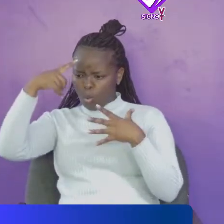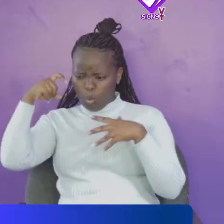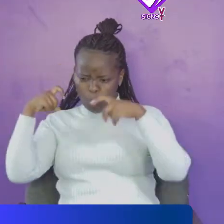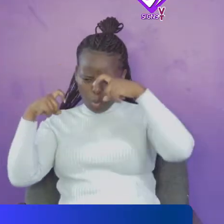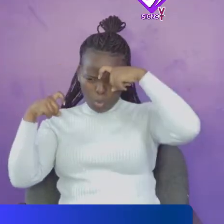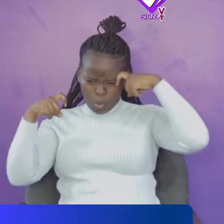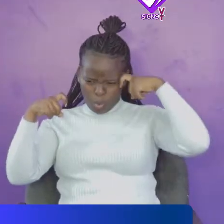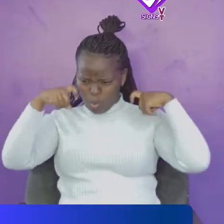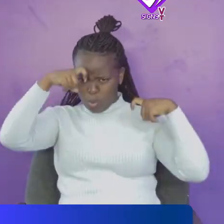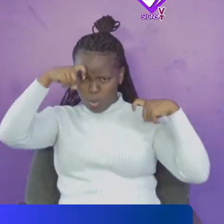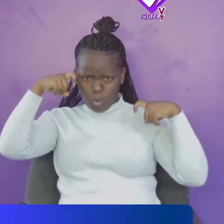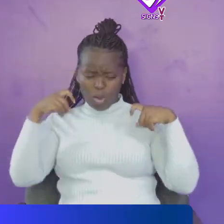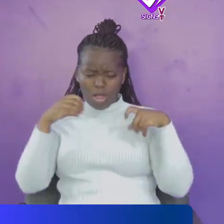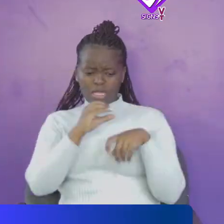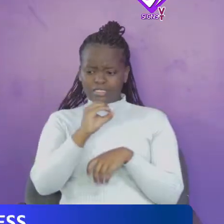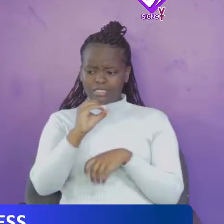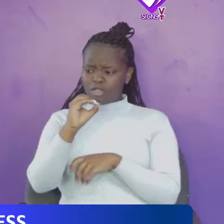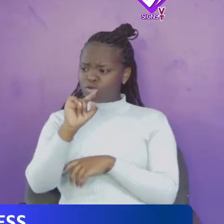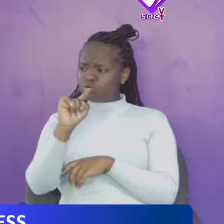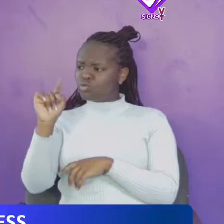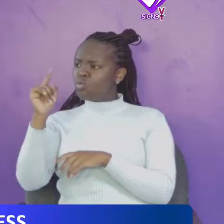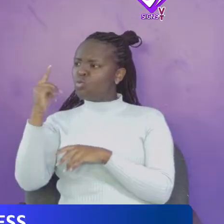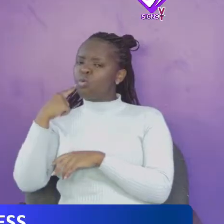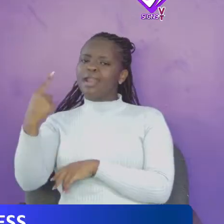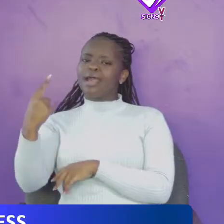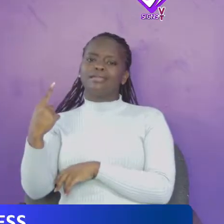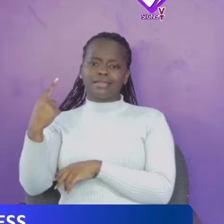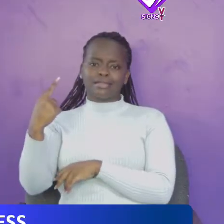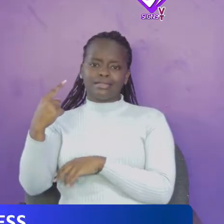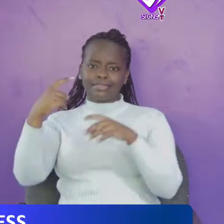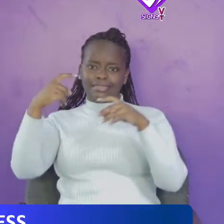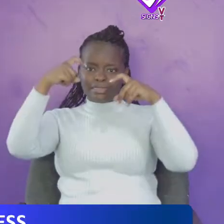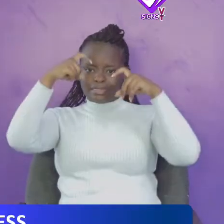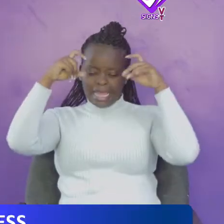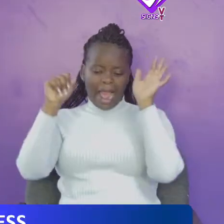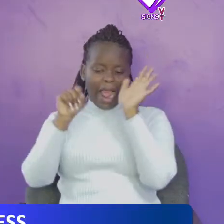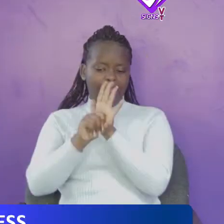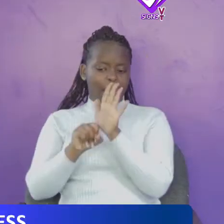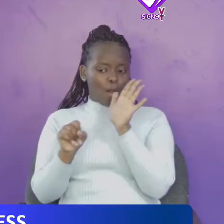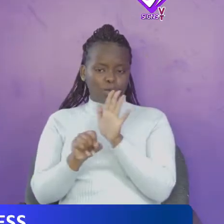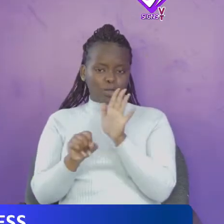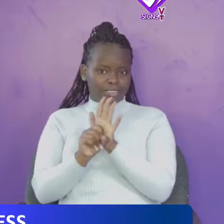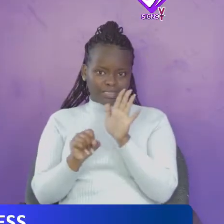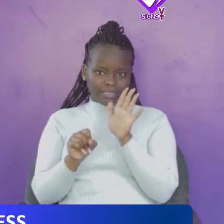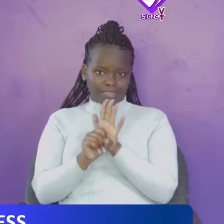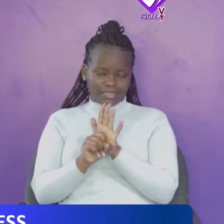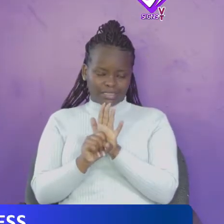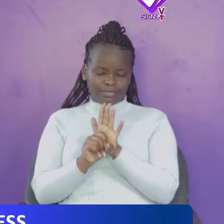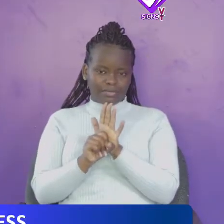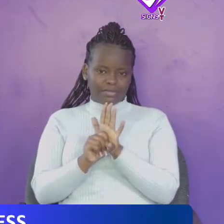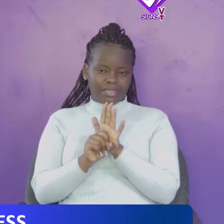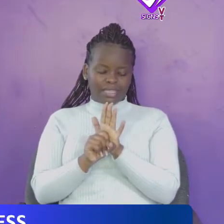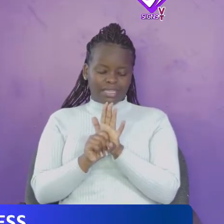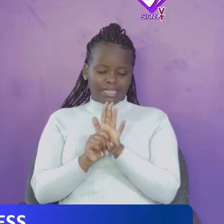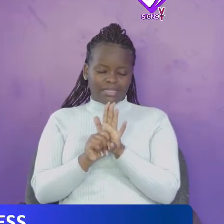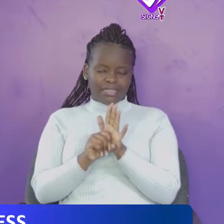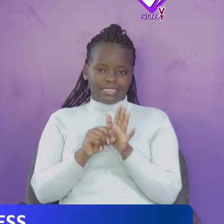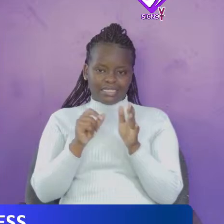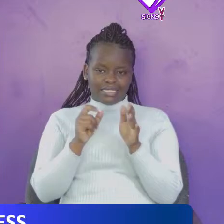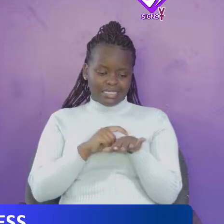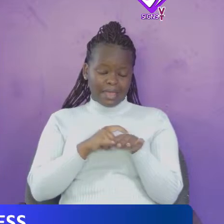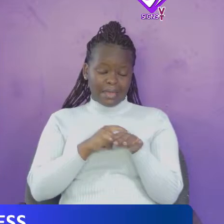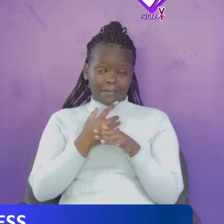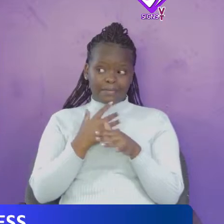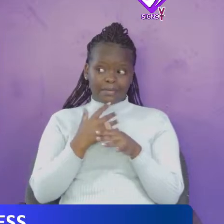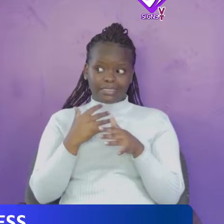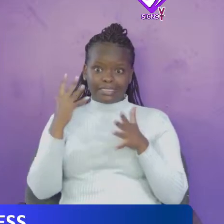The sweat will go from 0 to 100. Now, it's already excessive. Yeah. Now imagine you're in that state of duress. It even gets